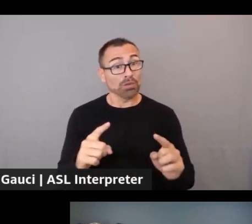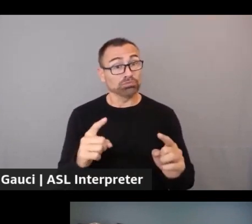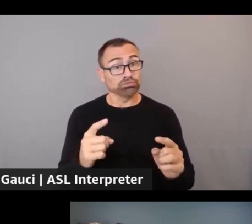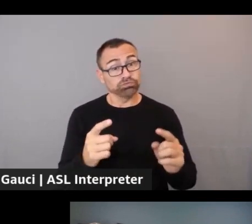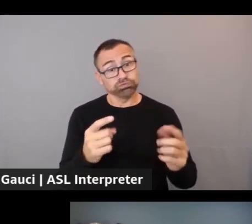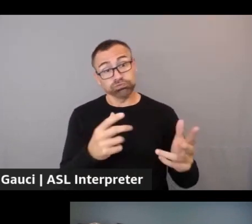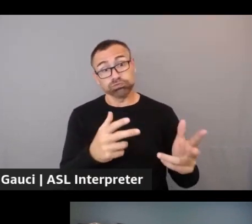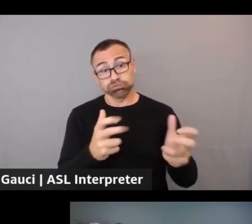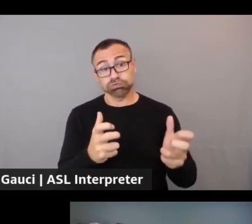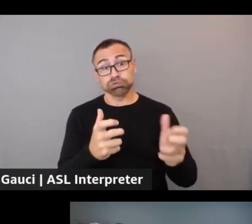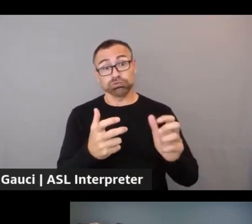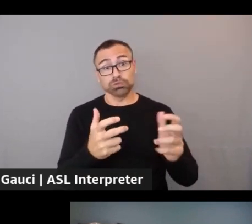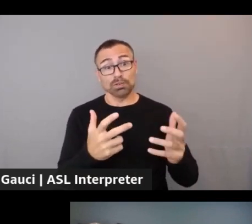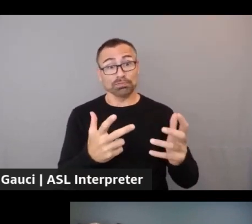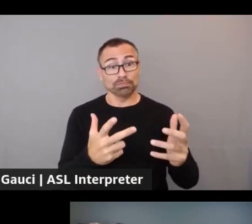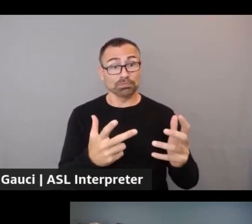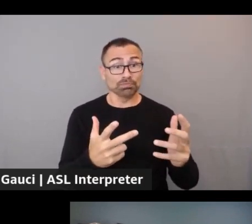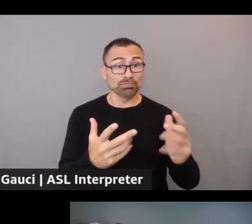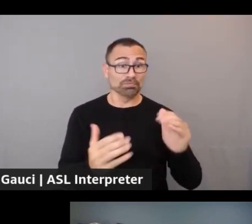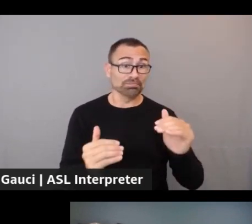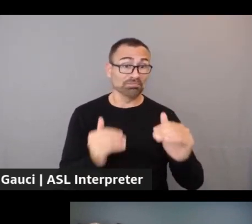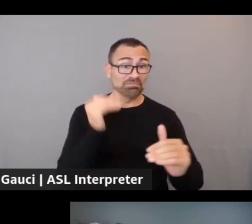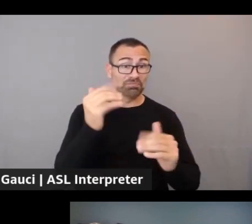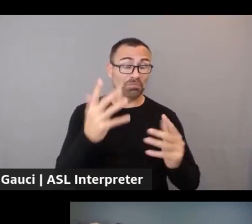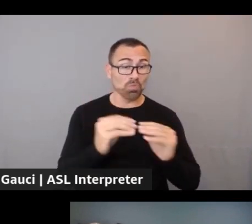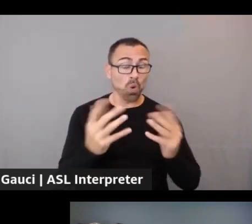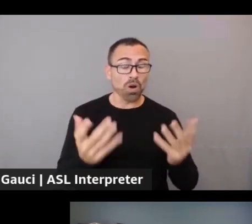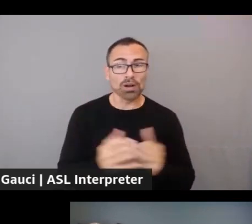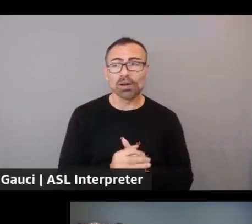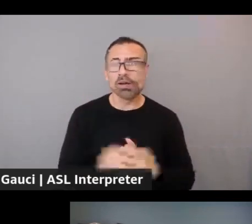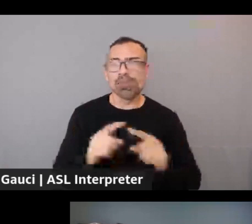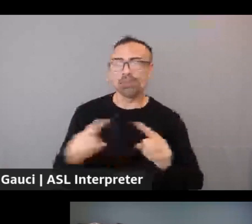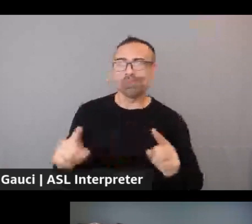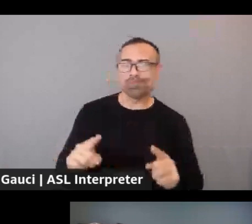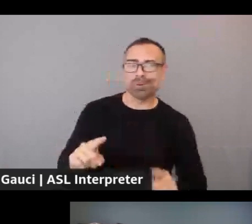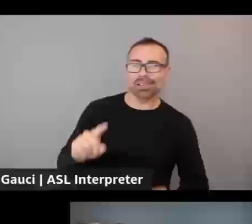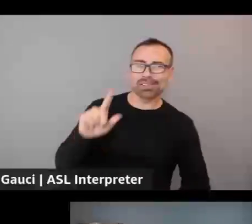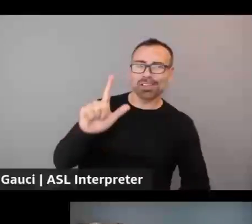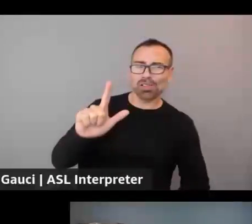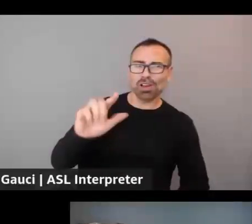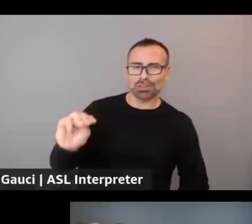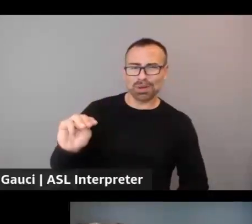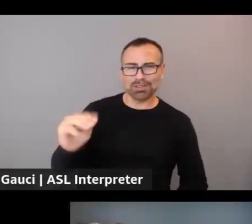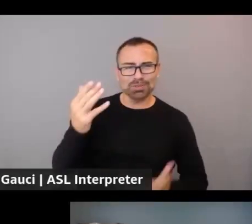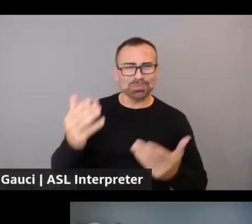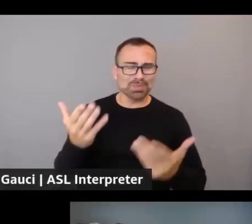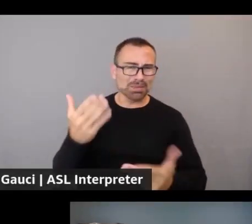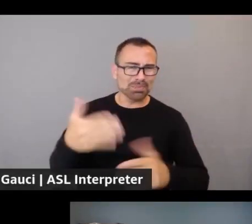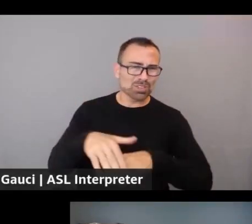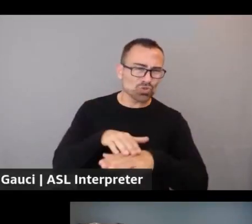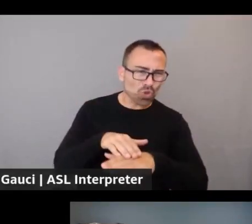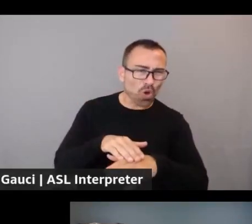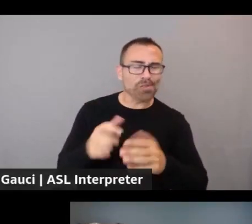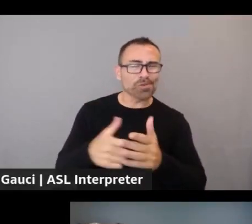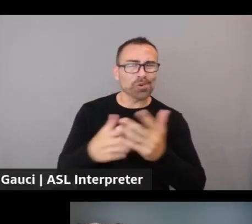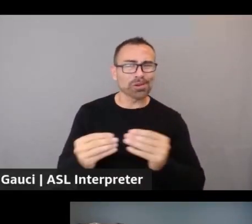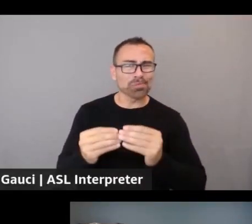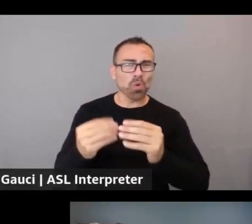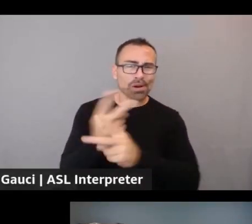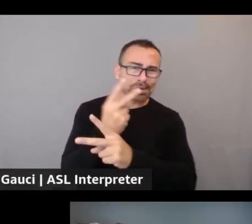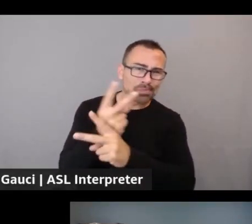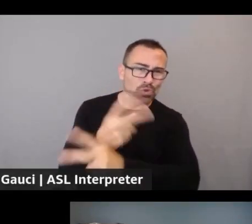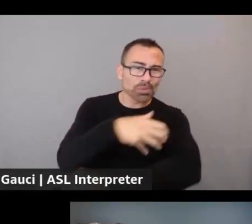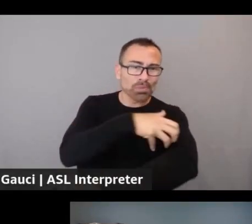lot faster. But in case of the larger models, they might be slow and require more computing power on the instance side, but they can handle